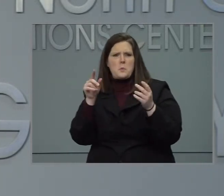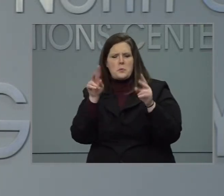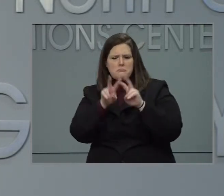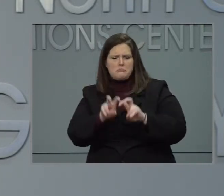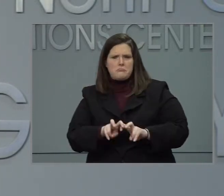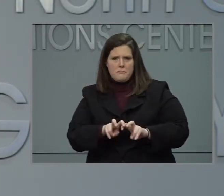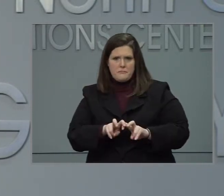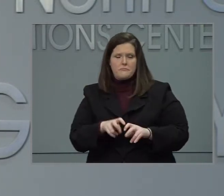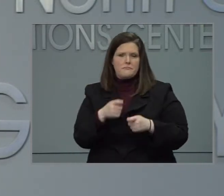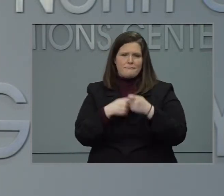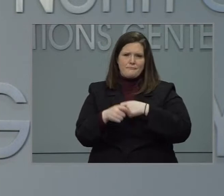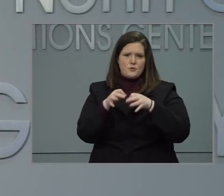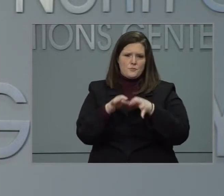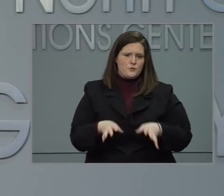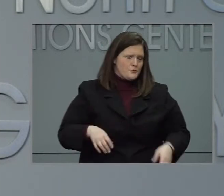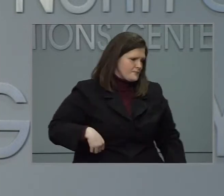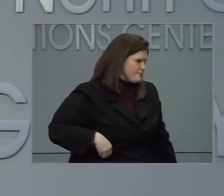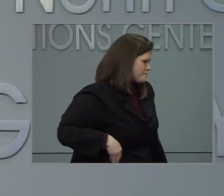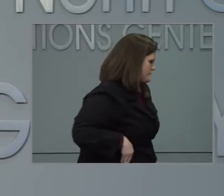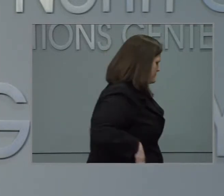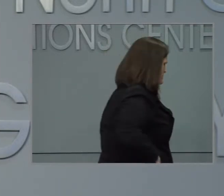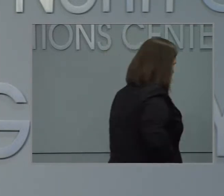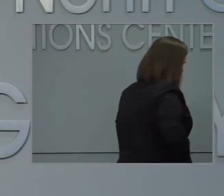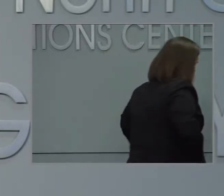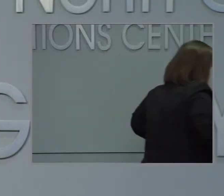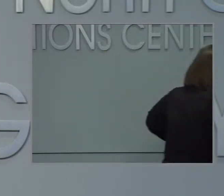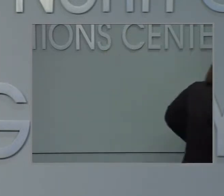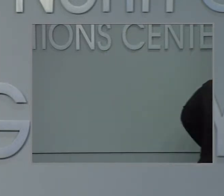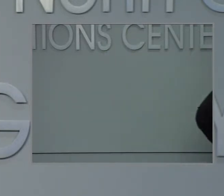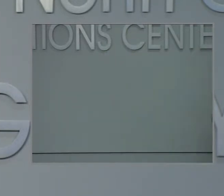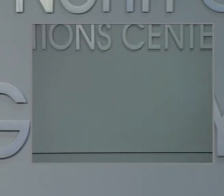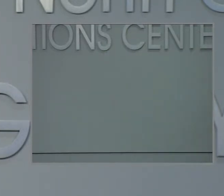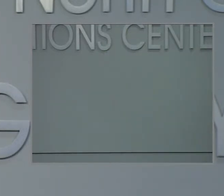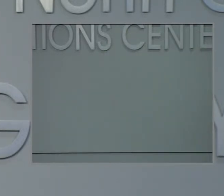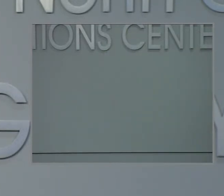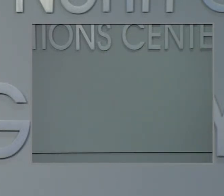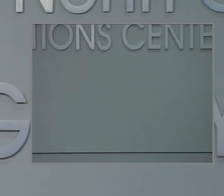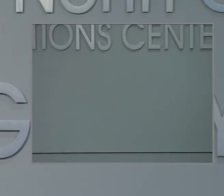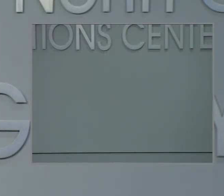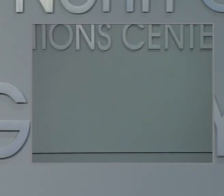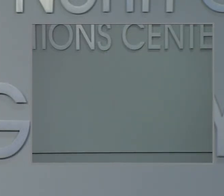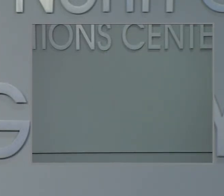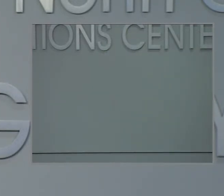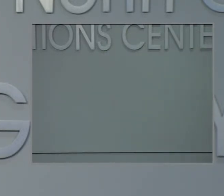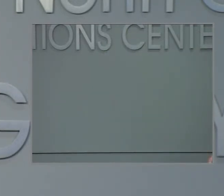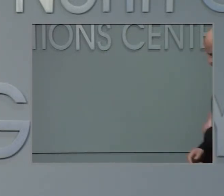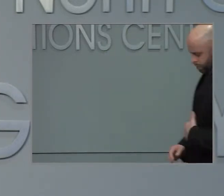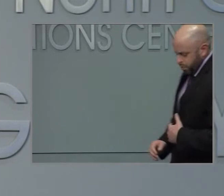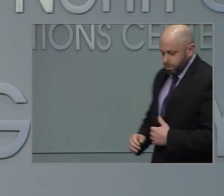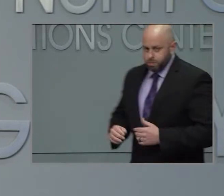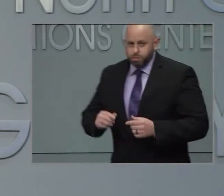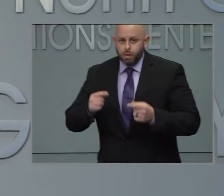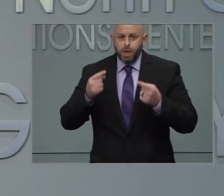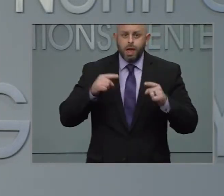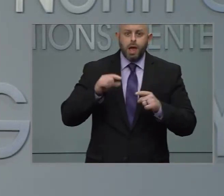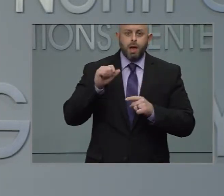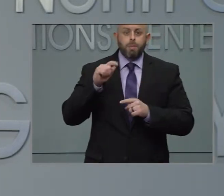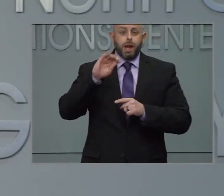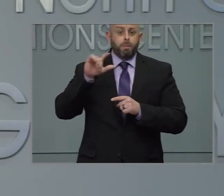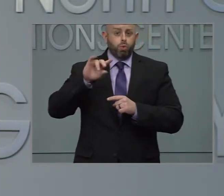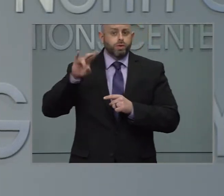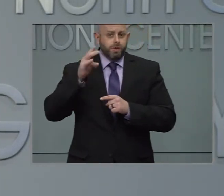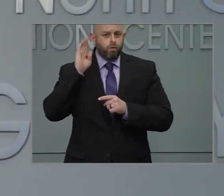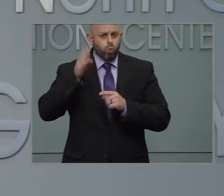For Group 4 on April 7th, more of the essential non-frontline workers will be eligible, but I'll let